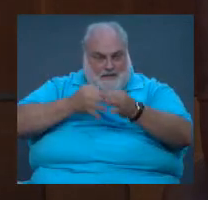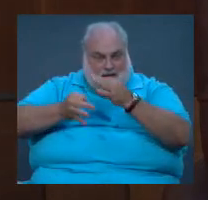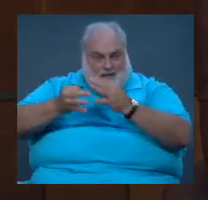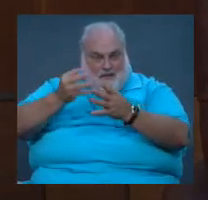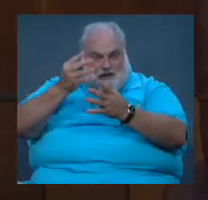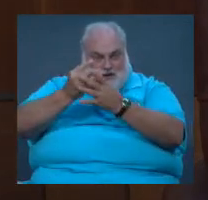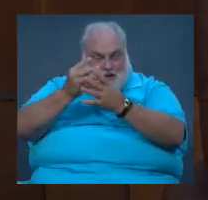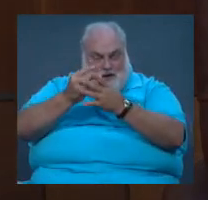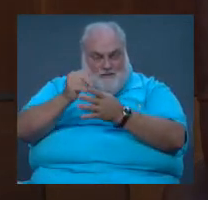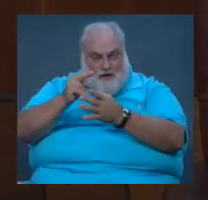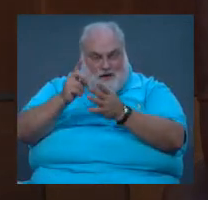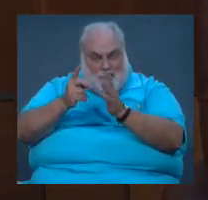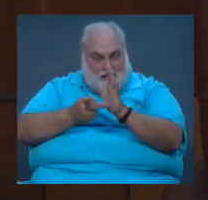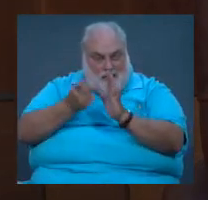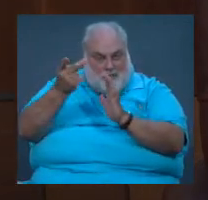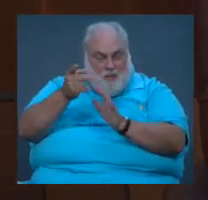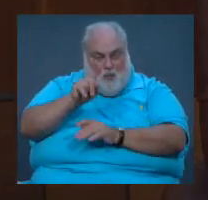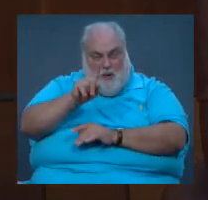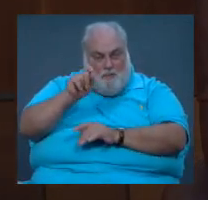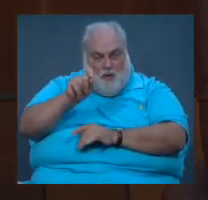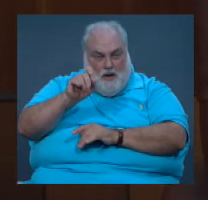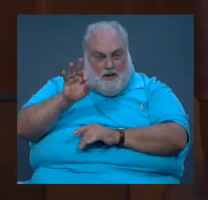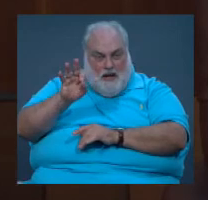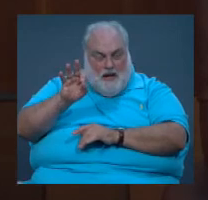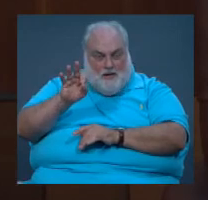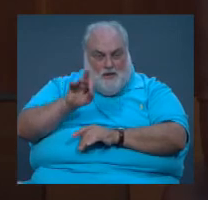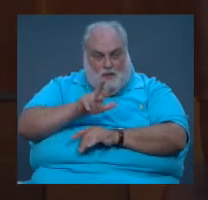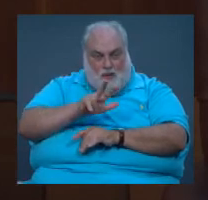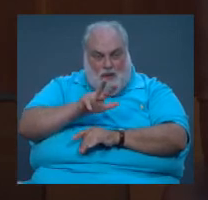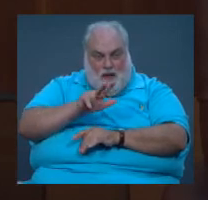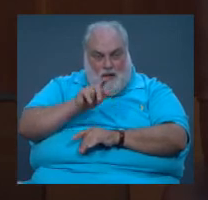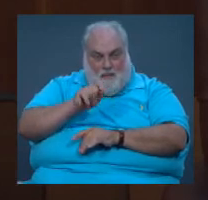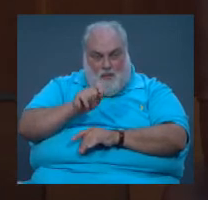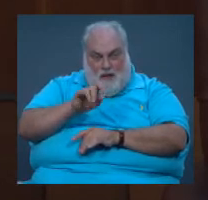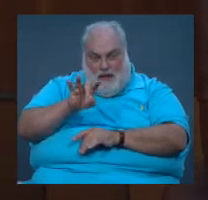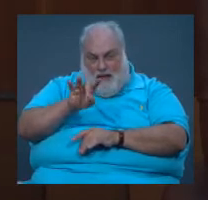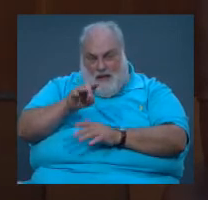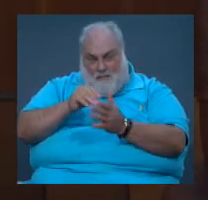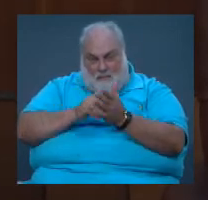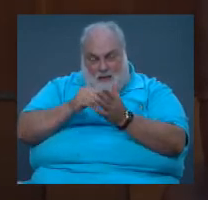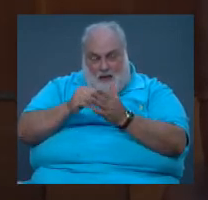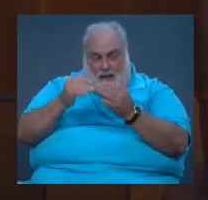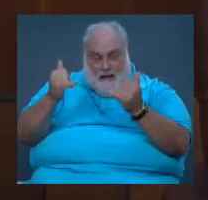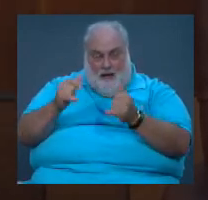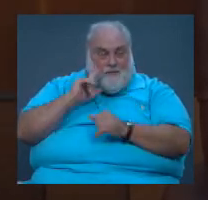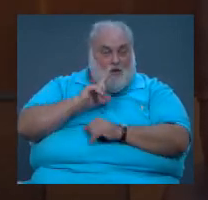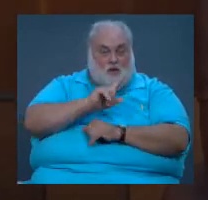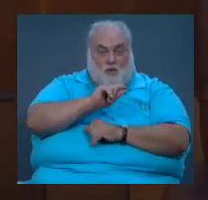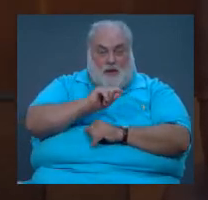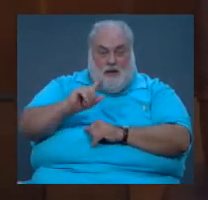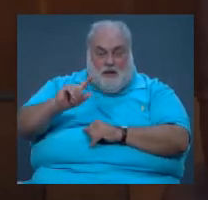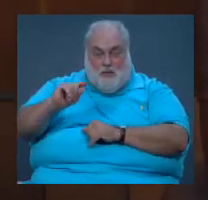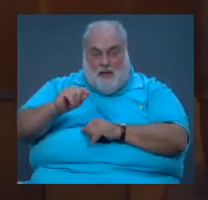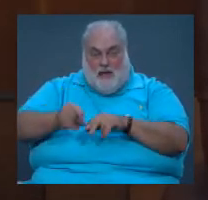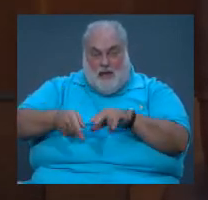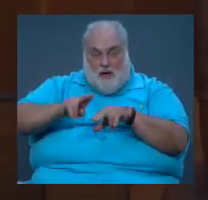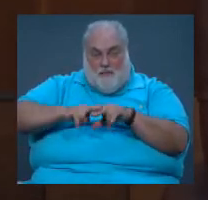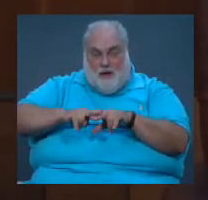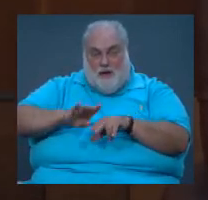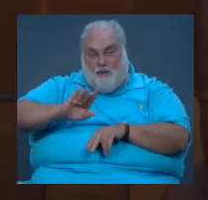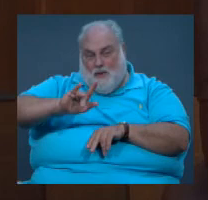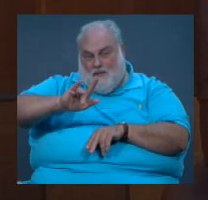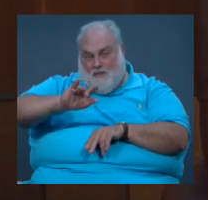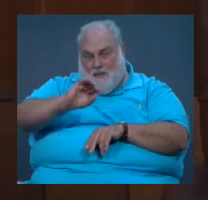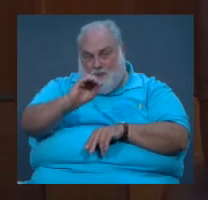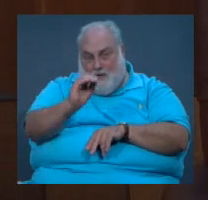funding to be double from 1.9 million to 3.8 million. It's now, for at least for the 2020 years, just only going to increase by